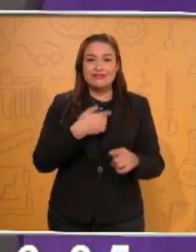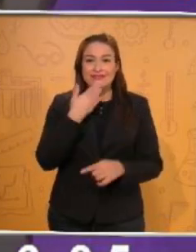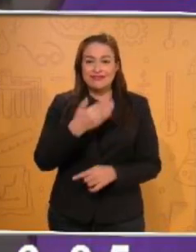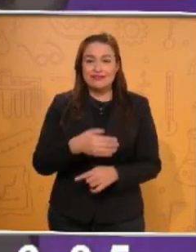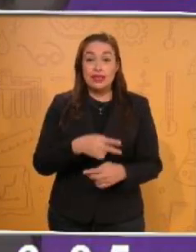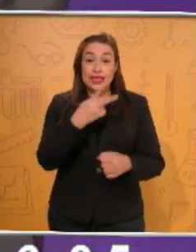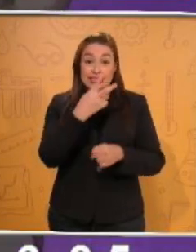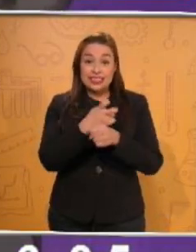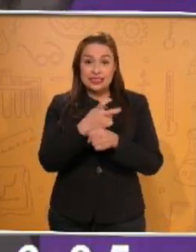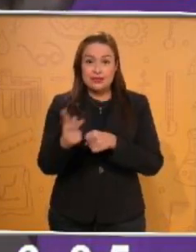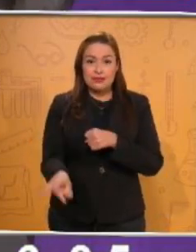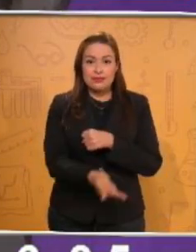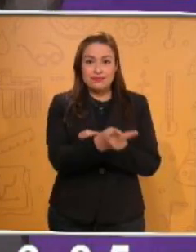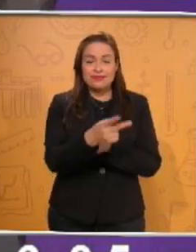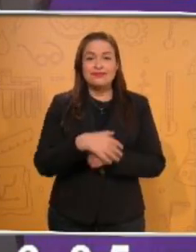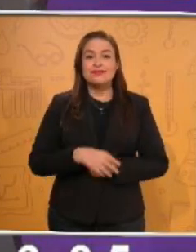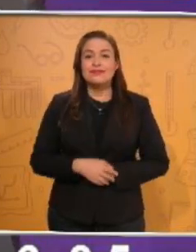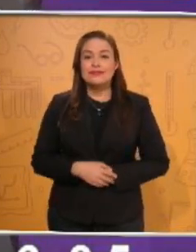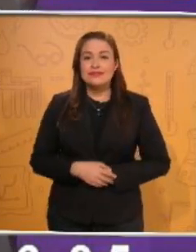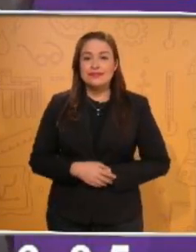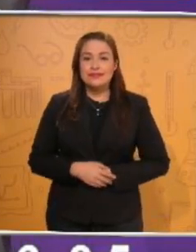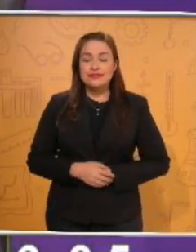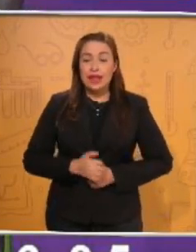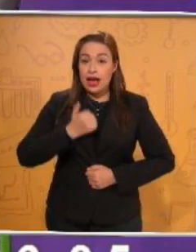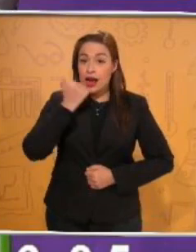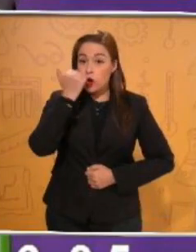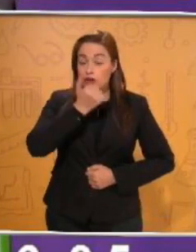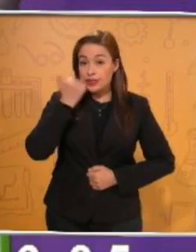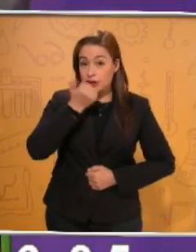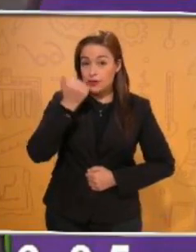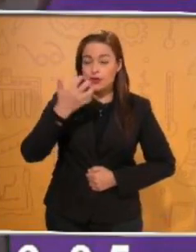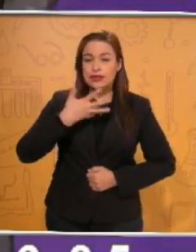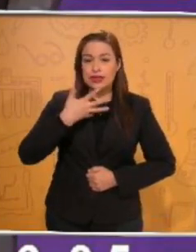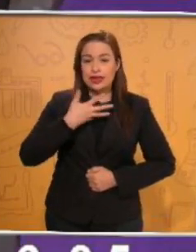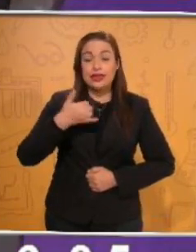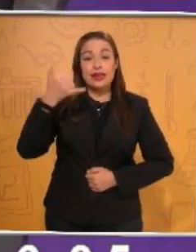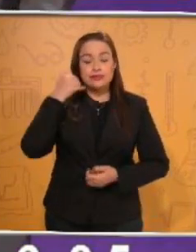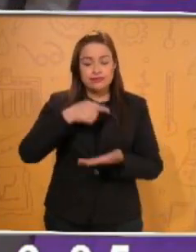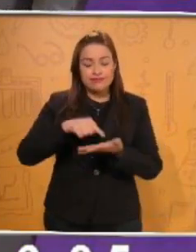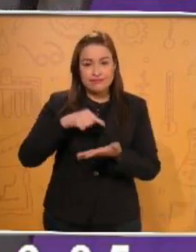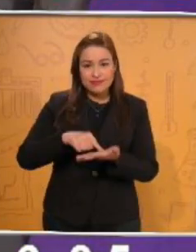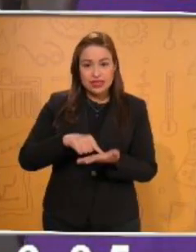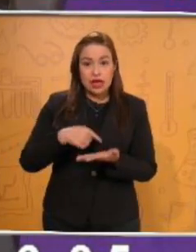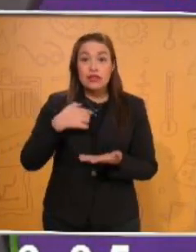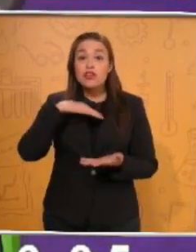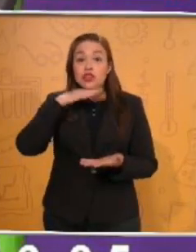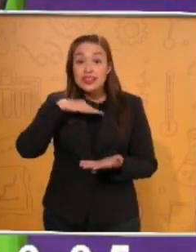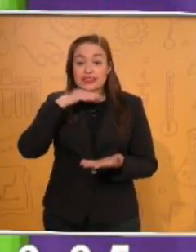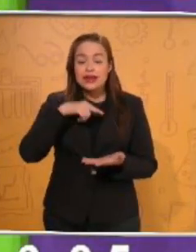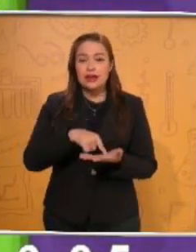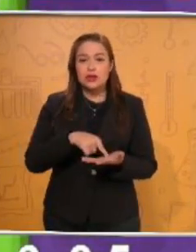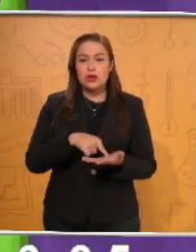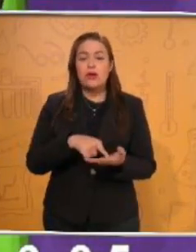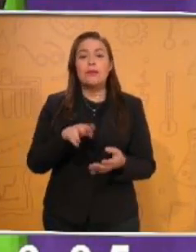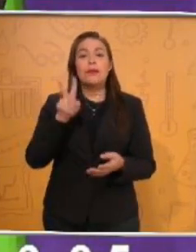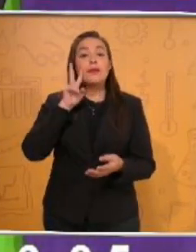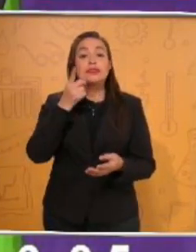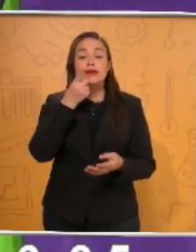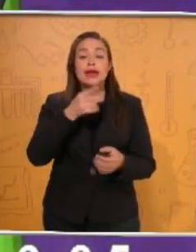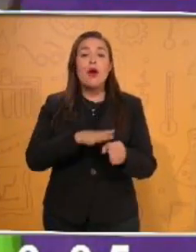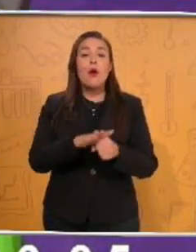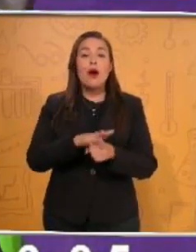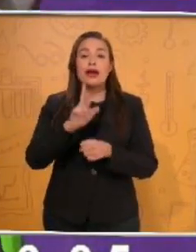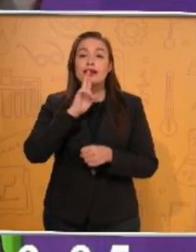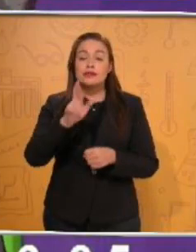2, students that smartphones can be a distractor. Then we have the options. A, taught,